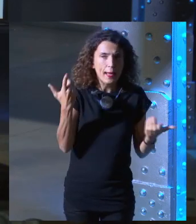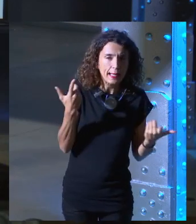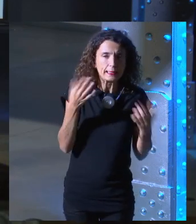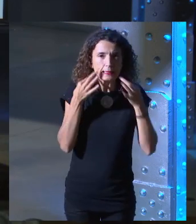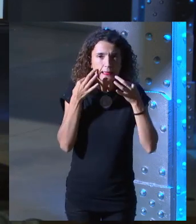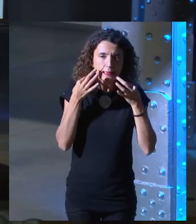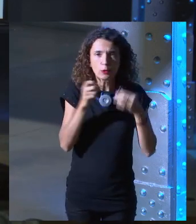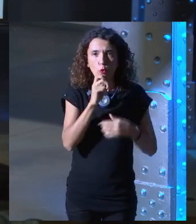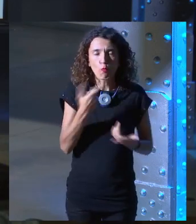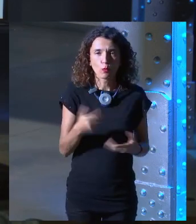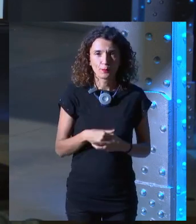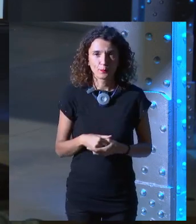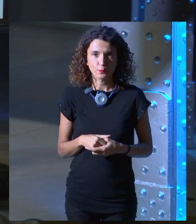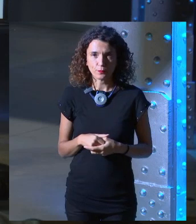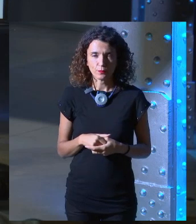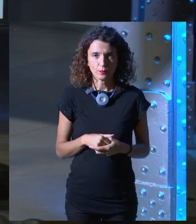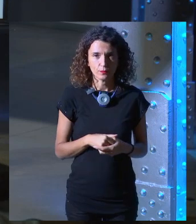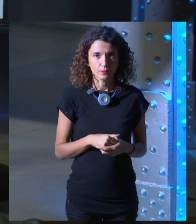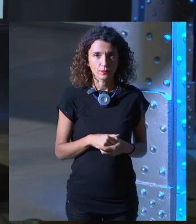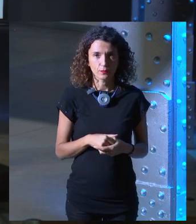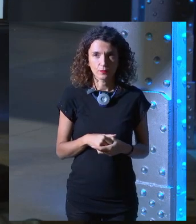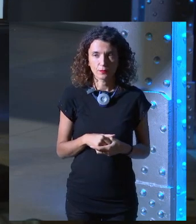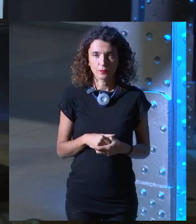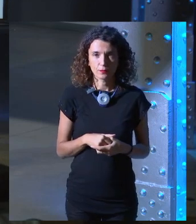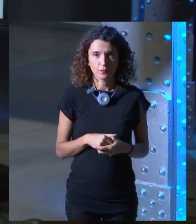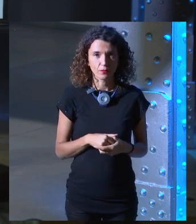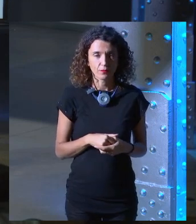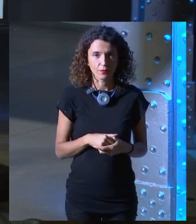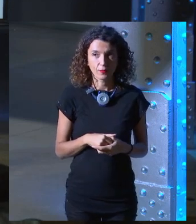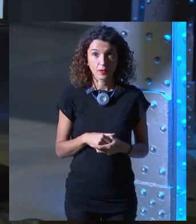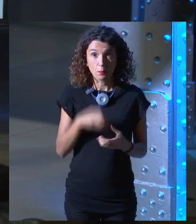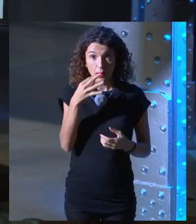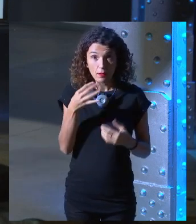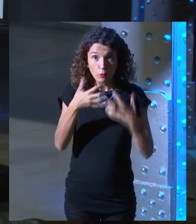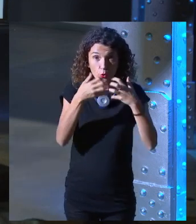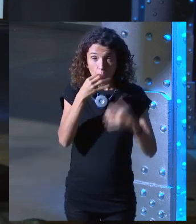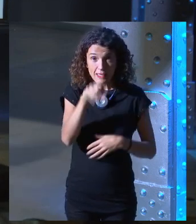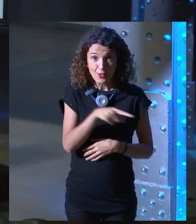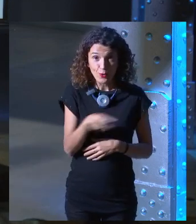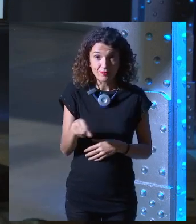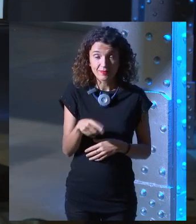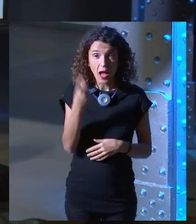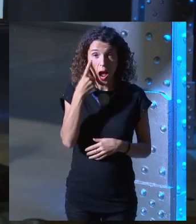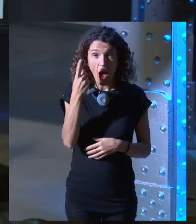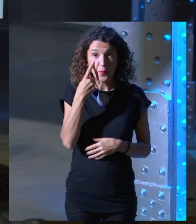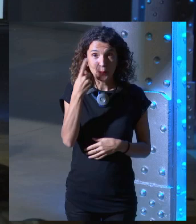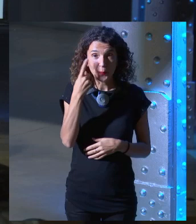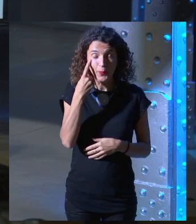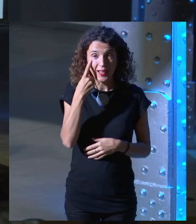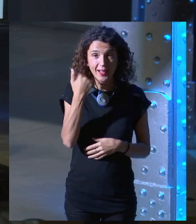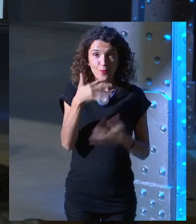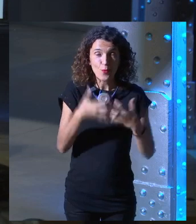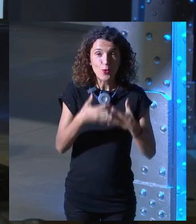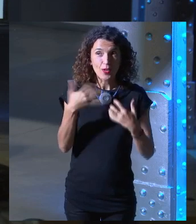okay. Okay, what do we think of that? You think that's good? Yeah. All right. Yeah. Okay, now let's see. How's that sound?